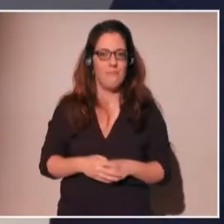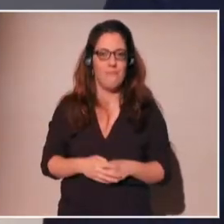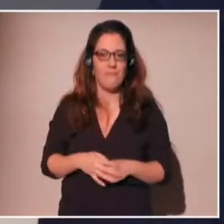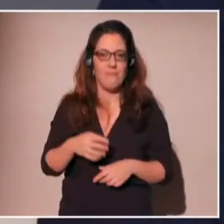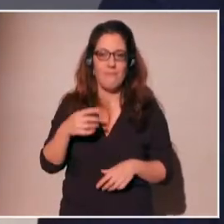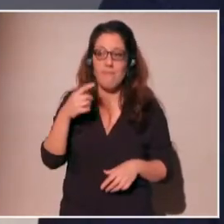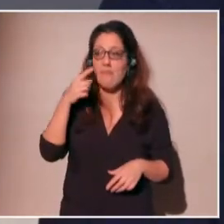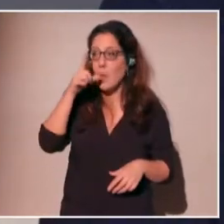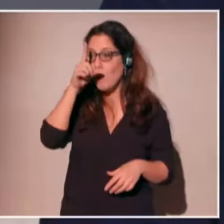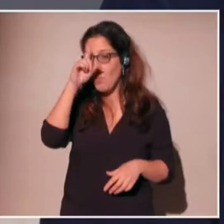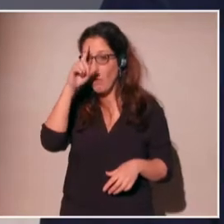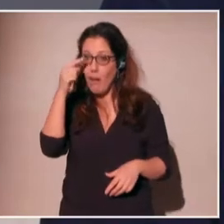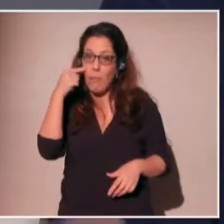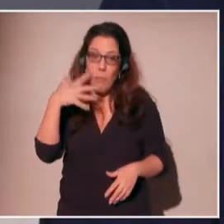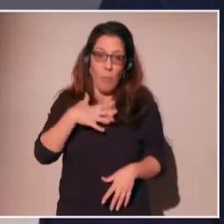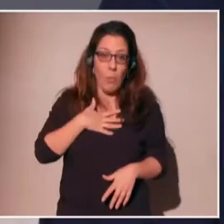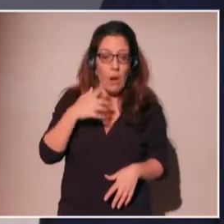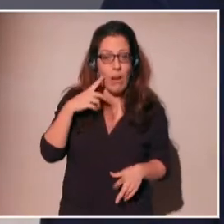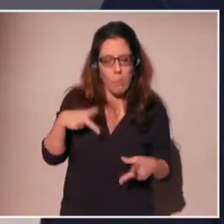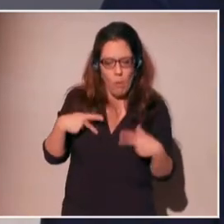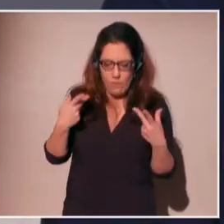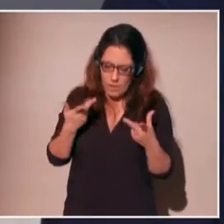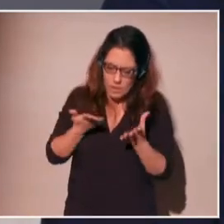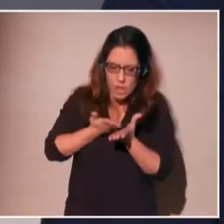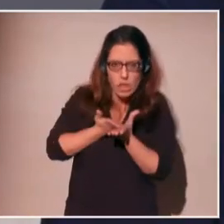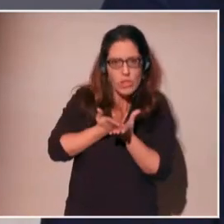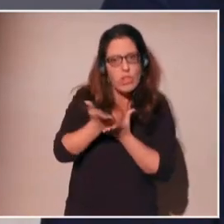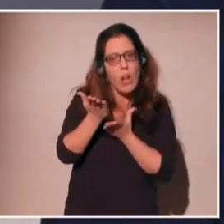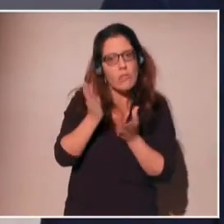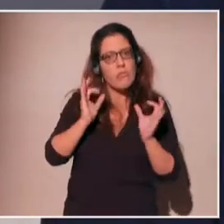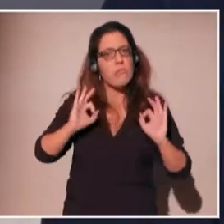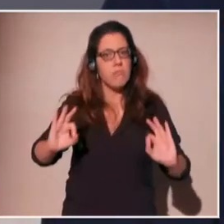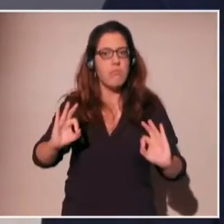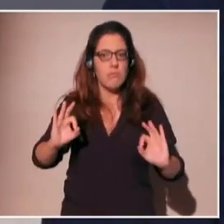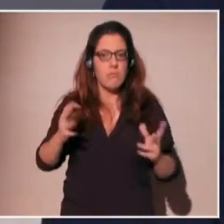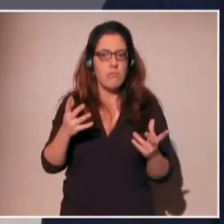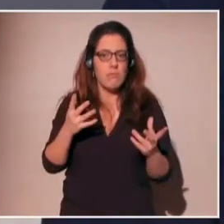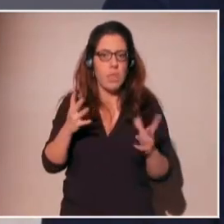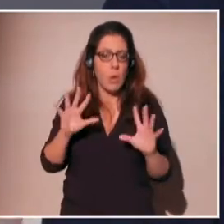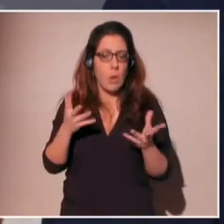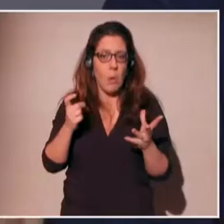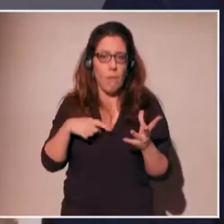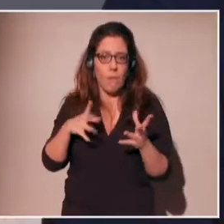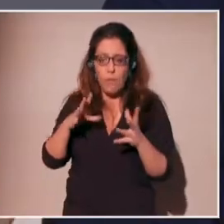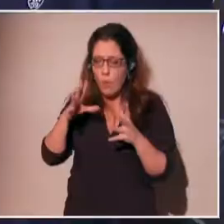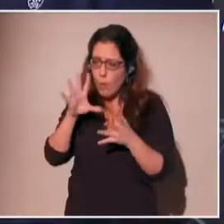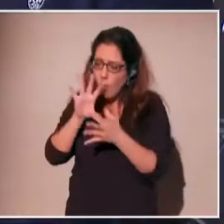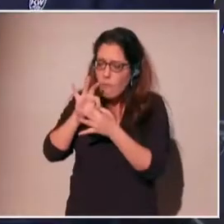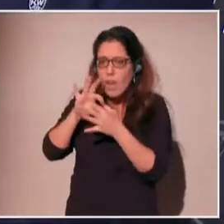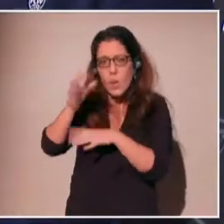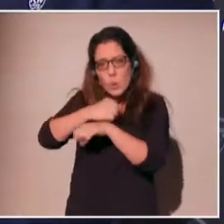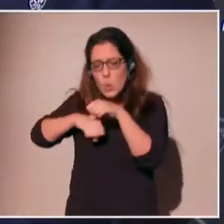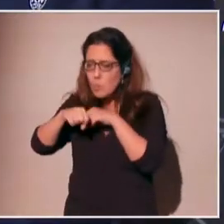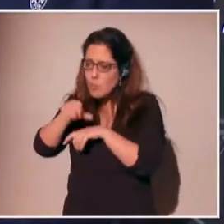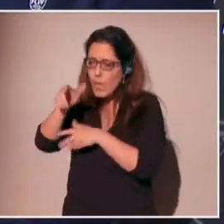make sense is that we want to understand the world around us, and we want to be able to create new things. And for